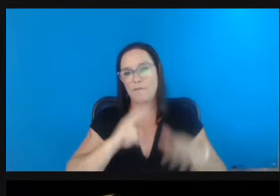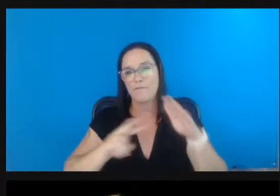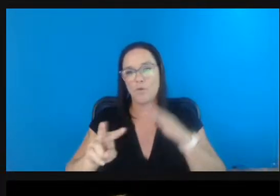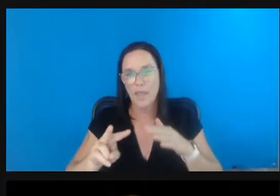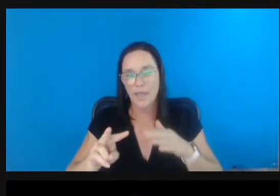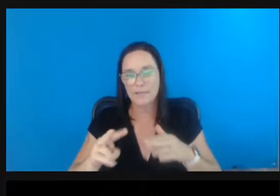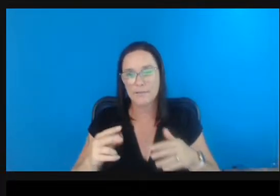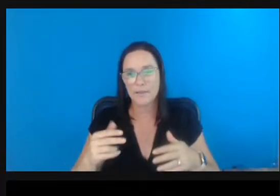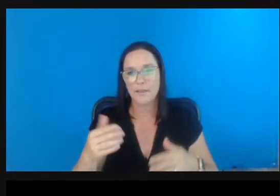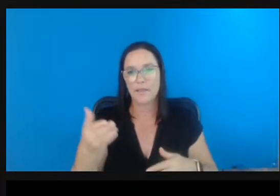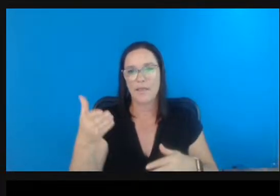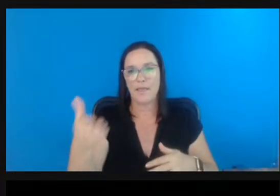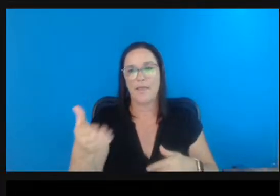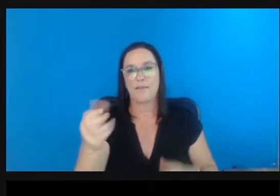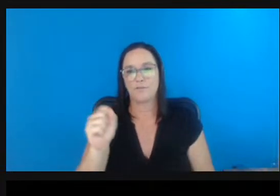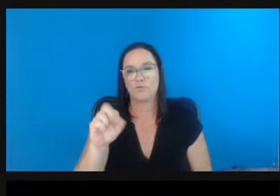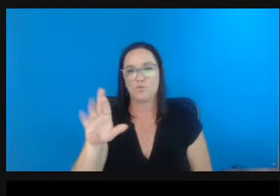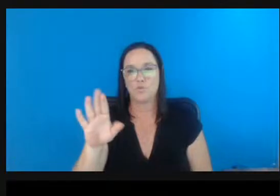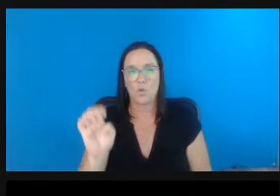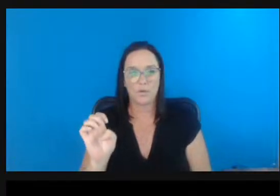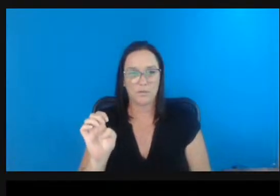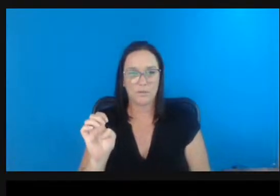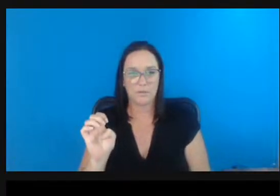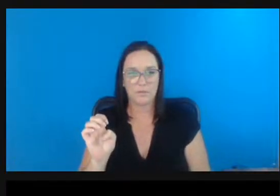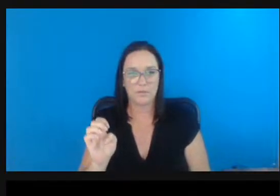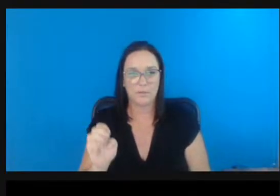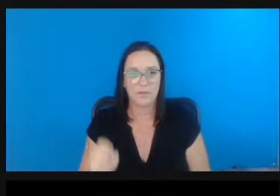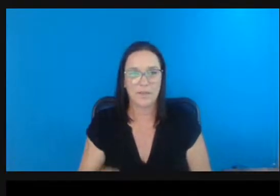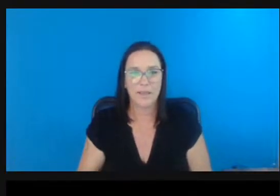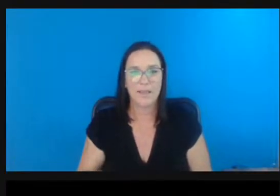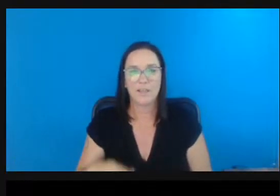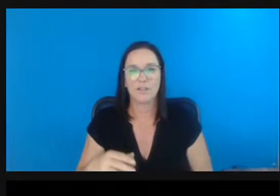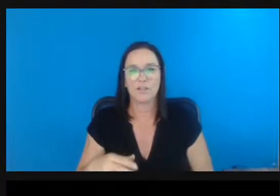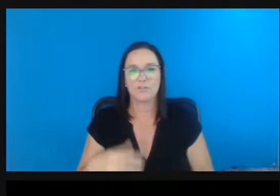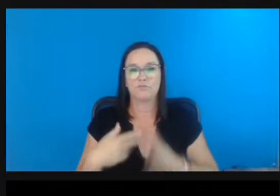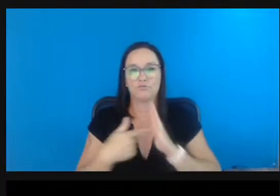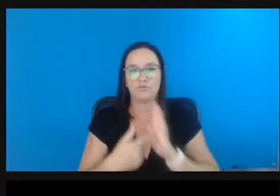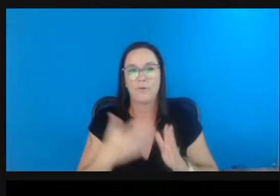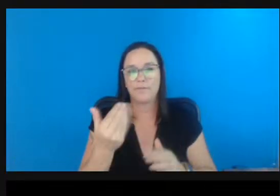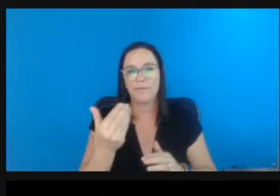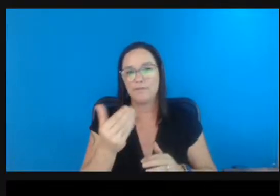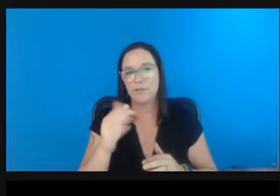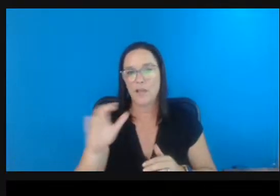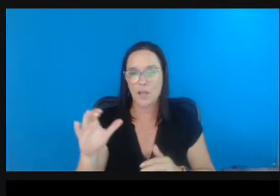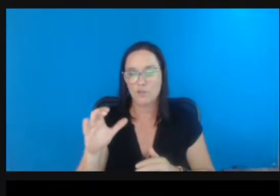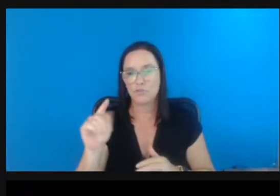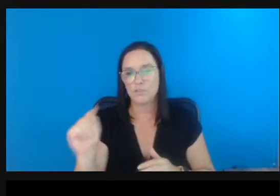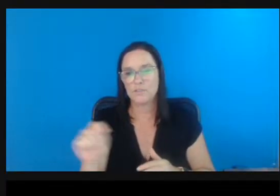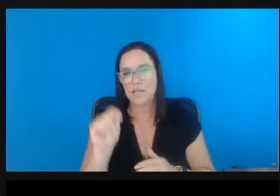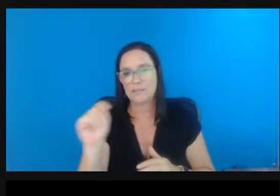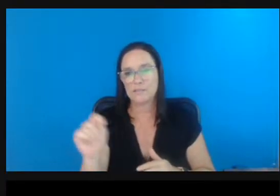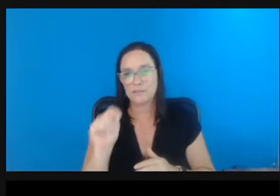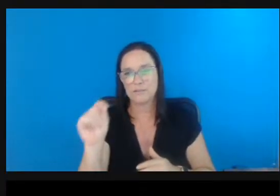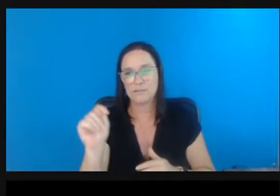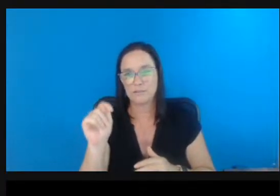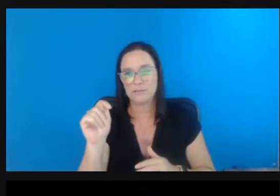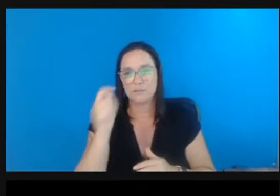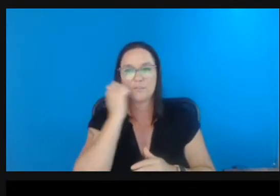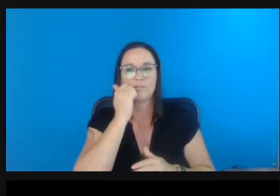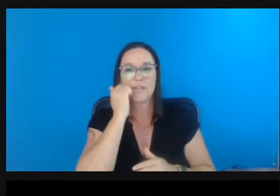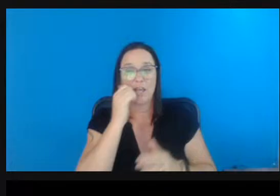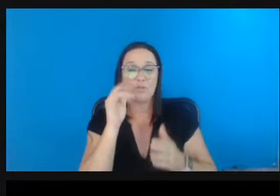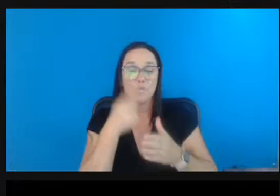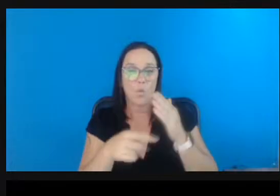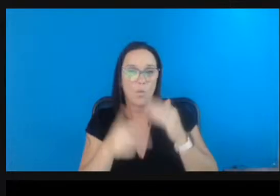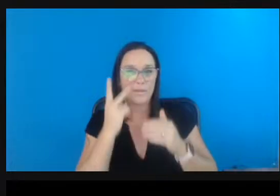our source, which in our intervals is at 1,500 tons per day. That's what we're seeing right now. And when the